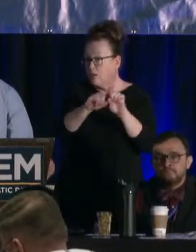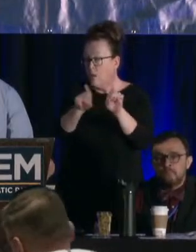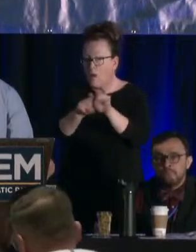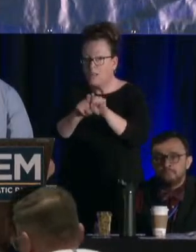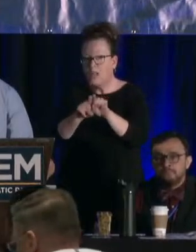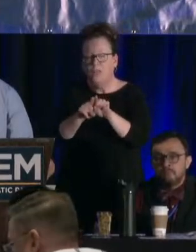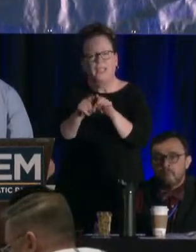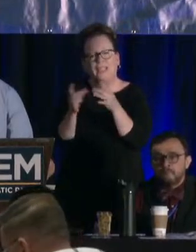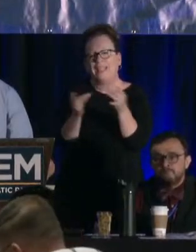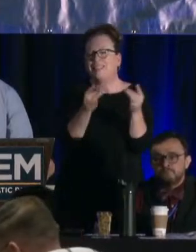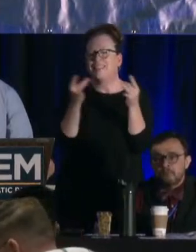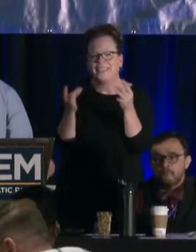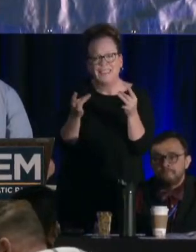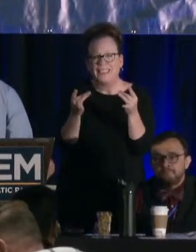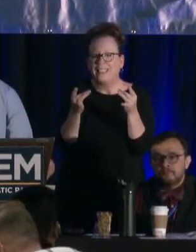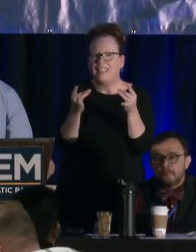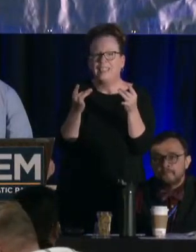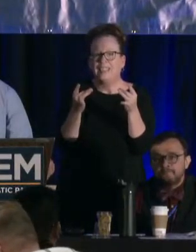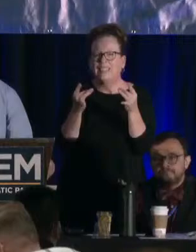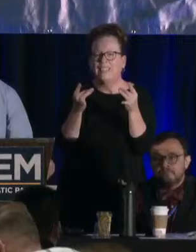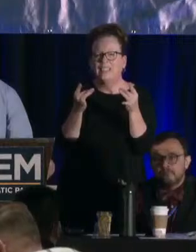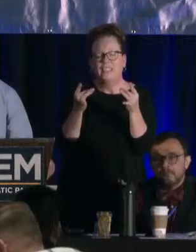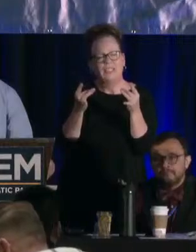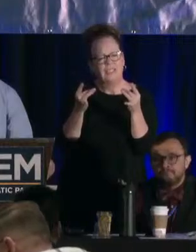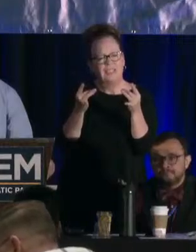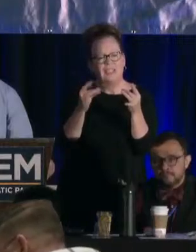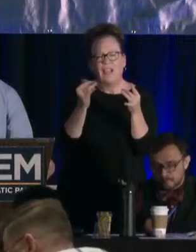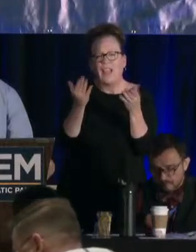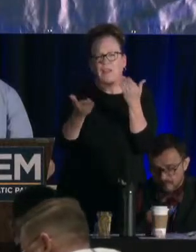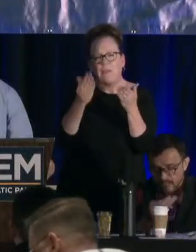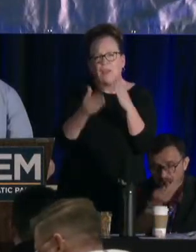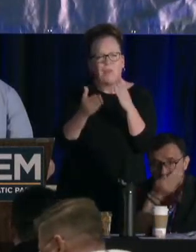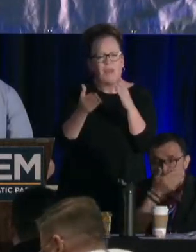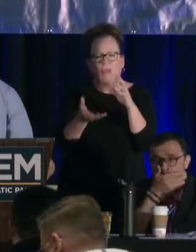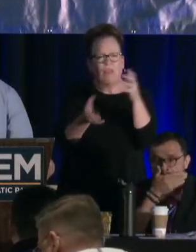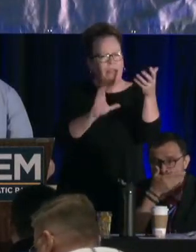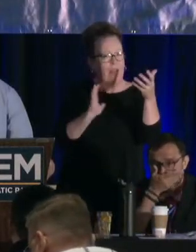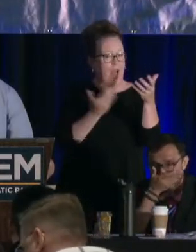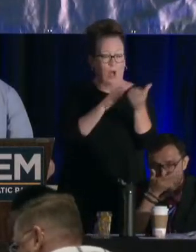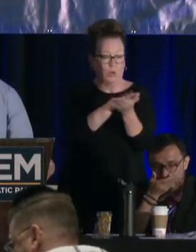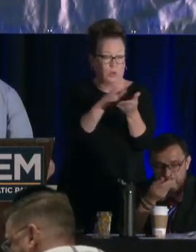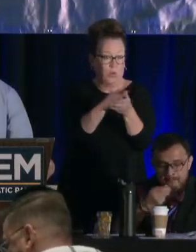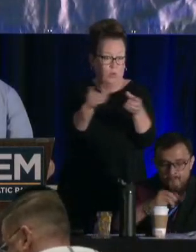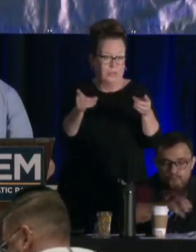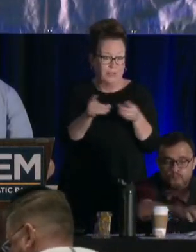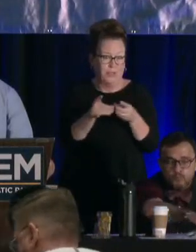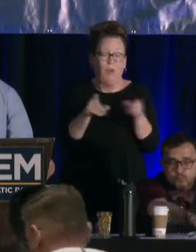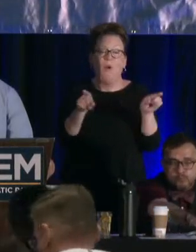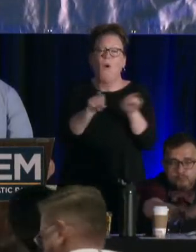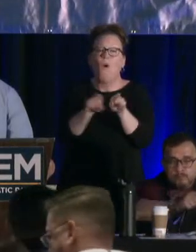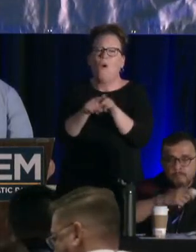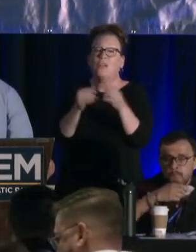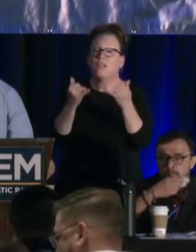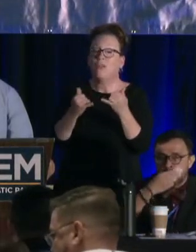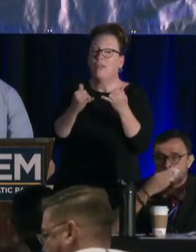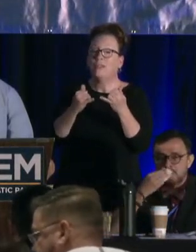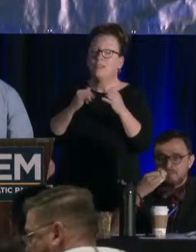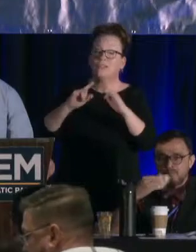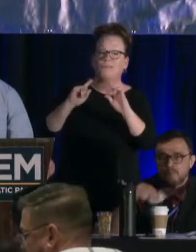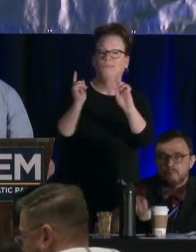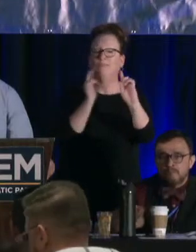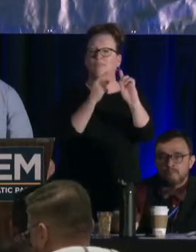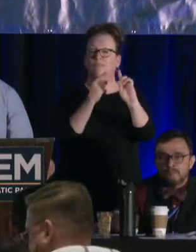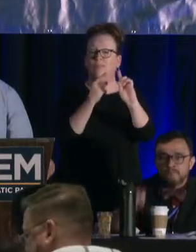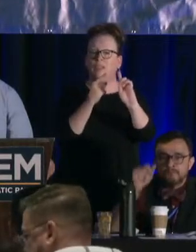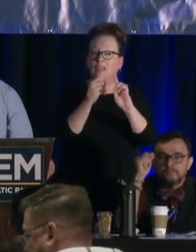a slippery slope that could very quickly lead to an untenable situation for our schools and districts. Additionally, this initiative defines